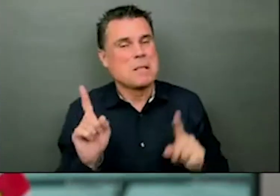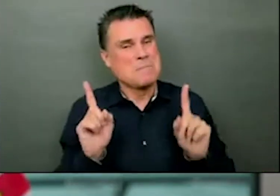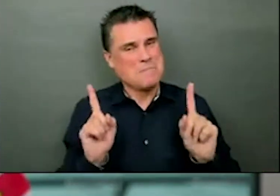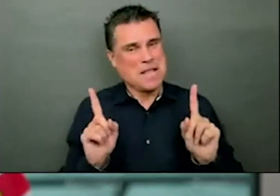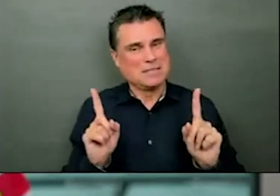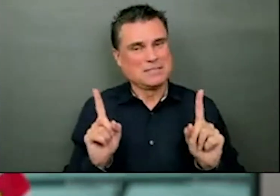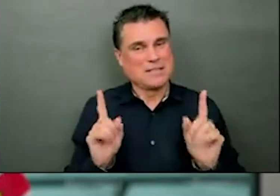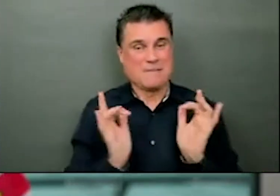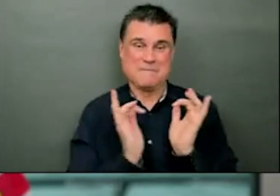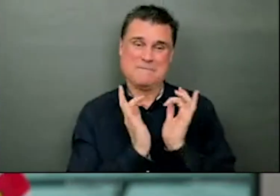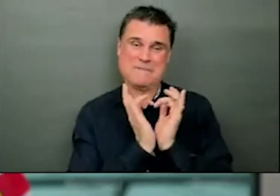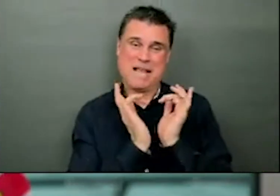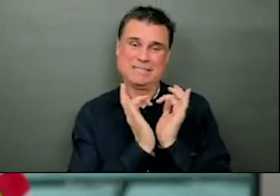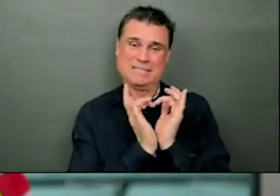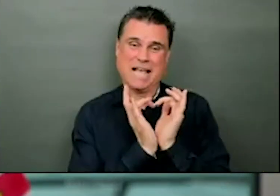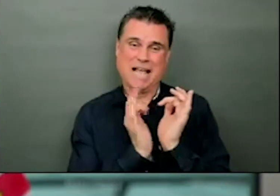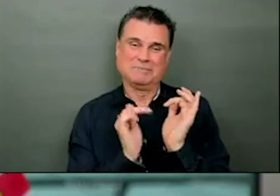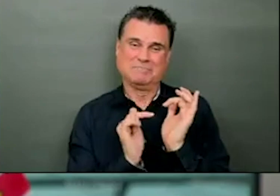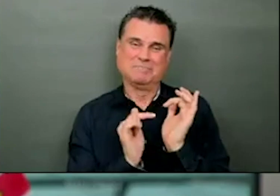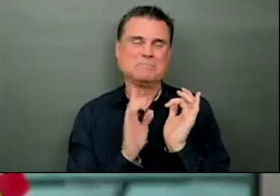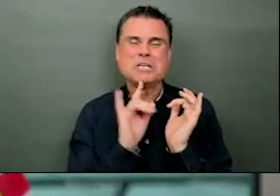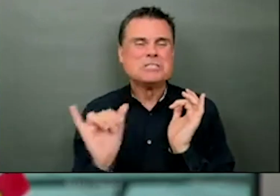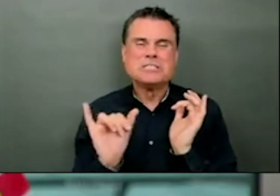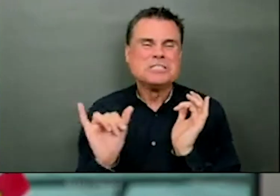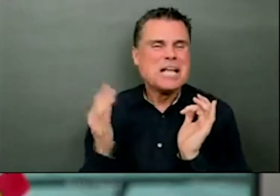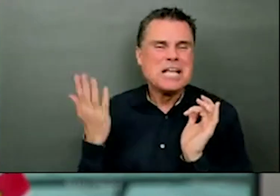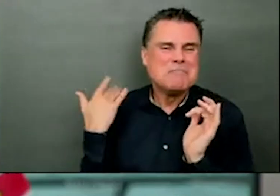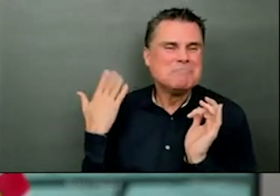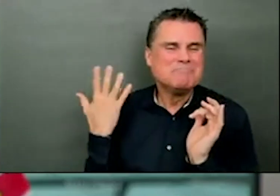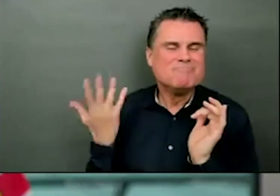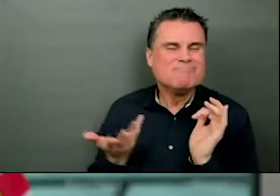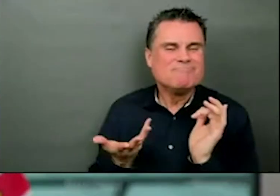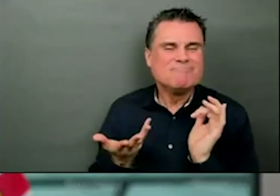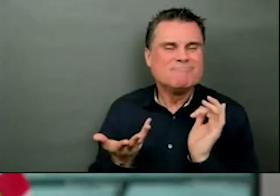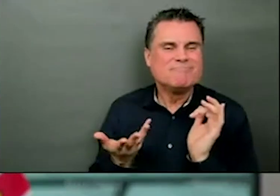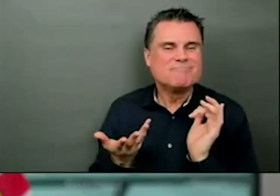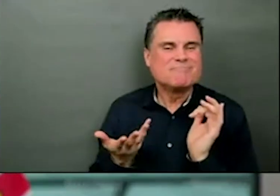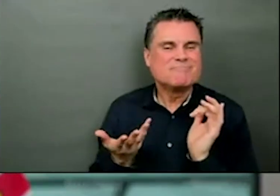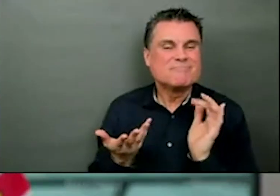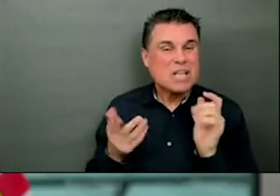Day. It's generally couples, families,